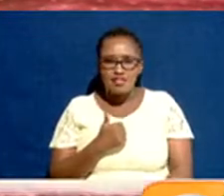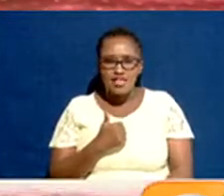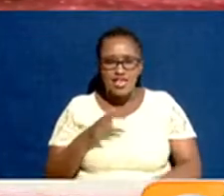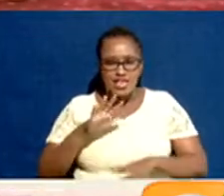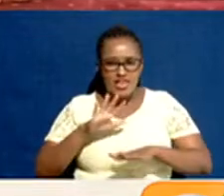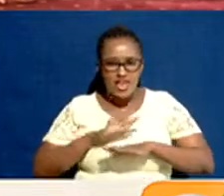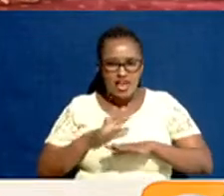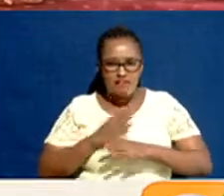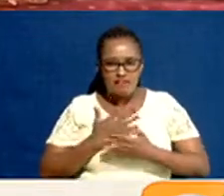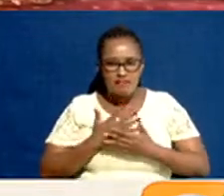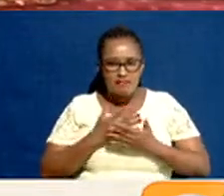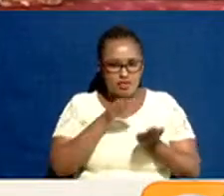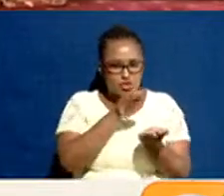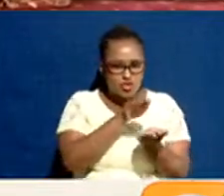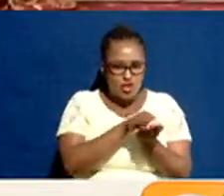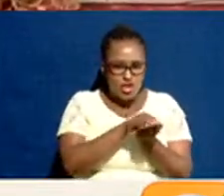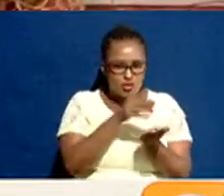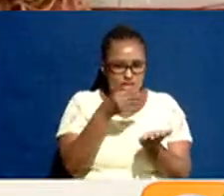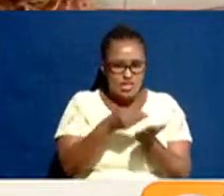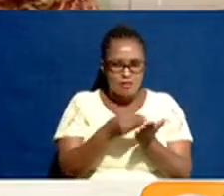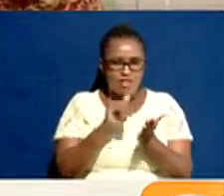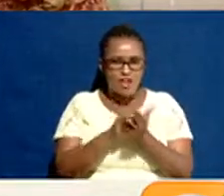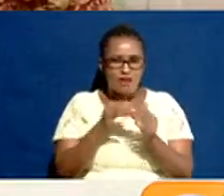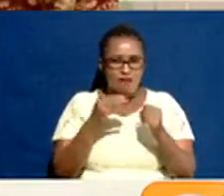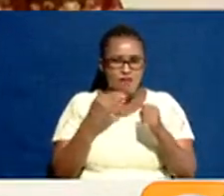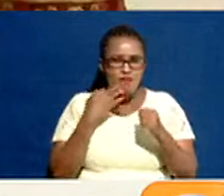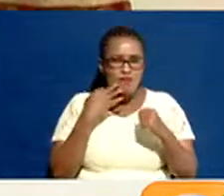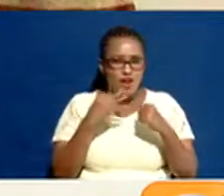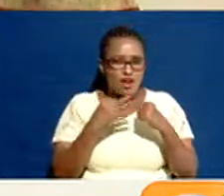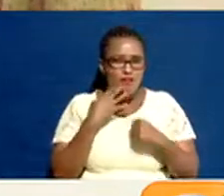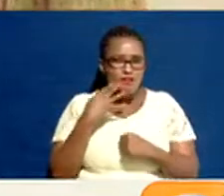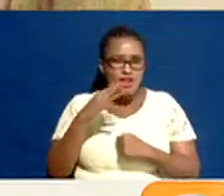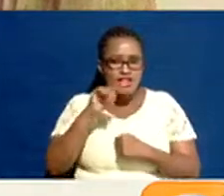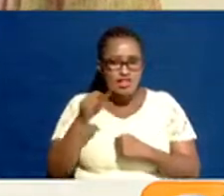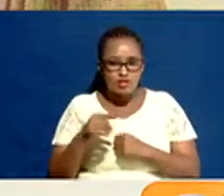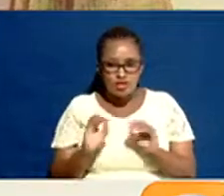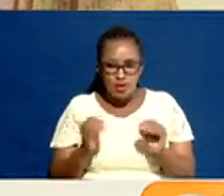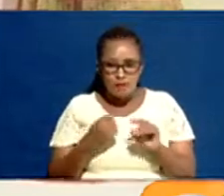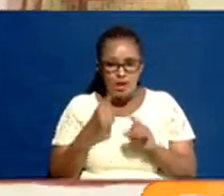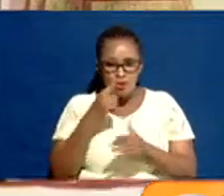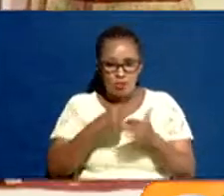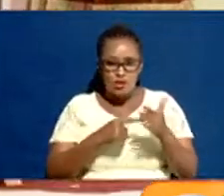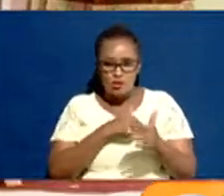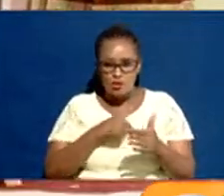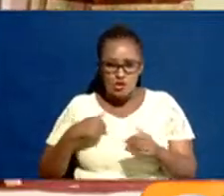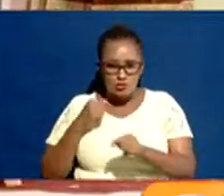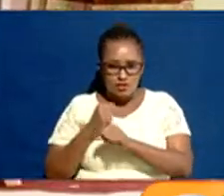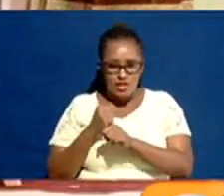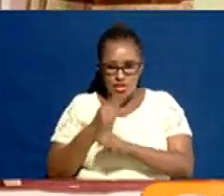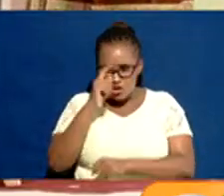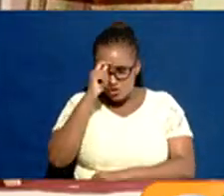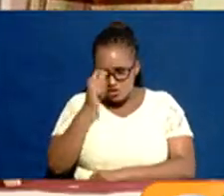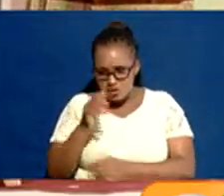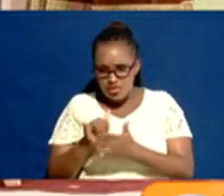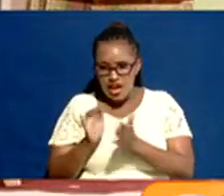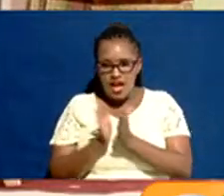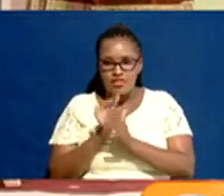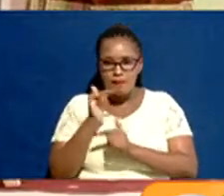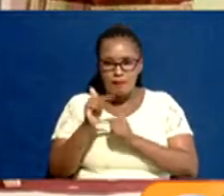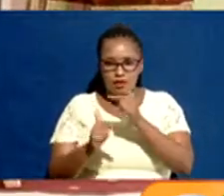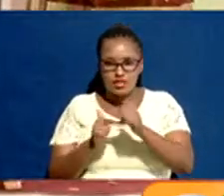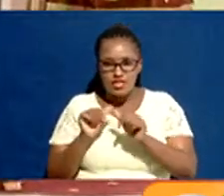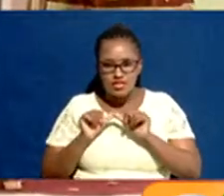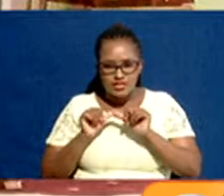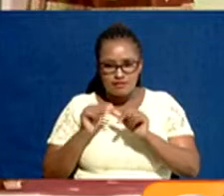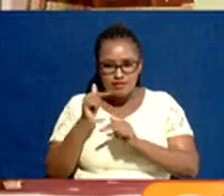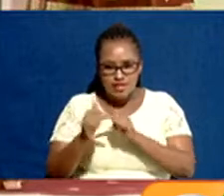stock 400,000. What we have encouraged them to do is dispense as it arrives. And the process is continuous